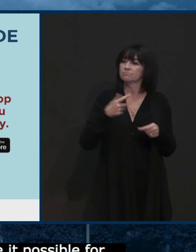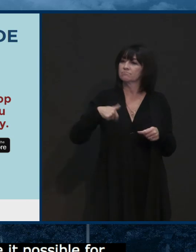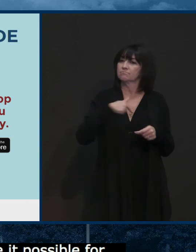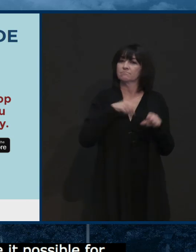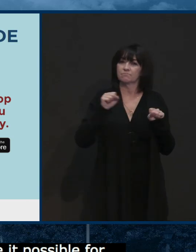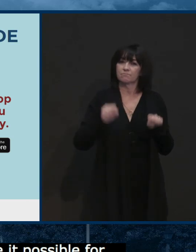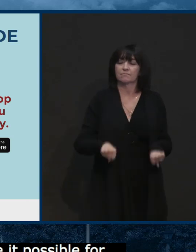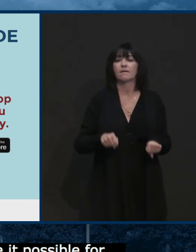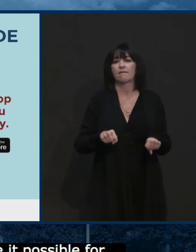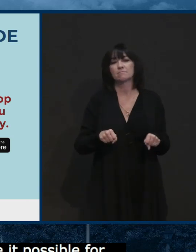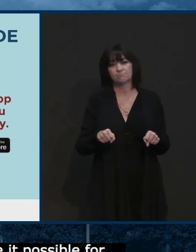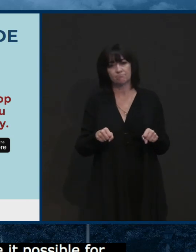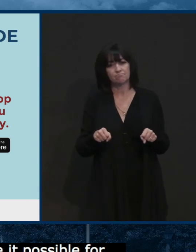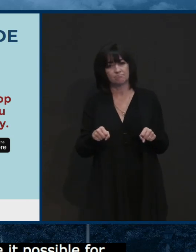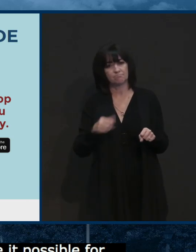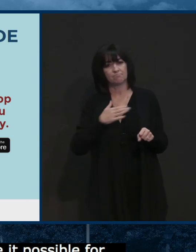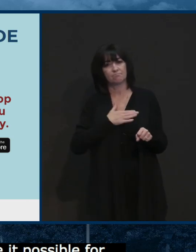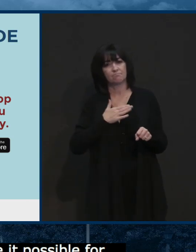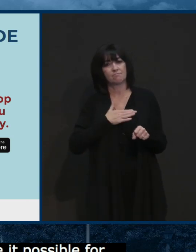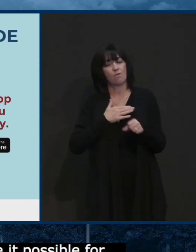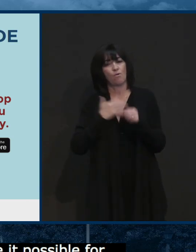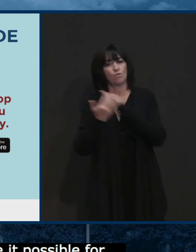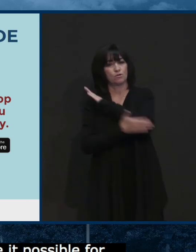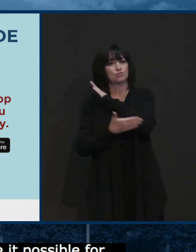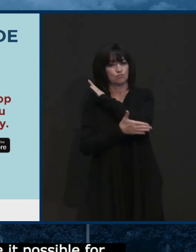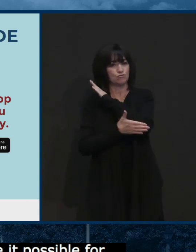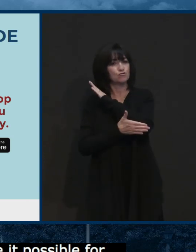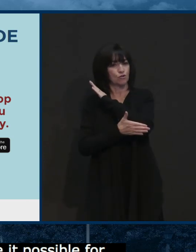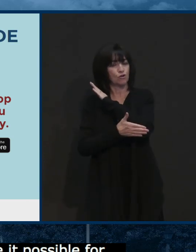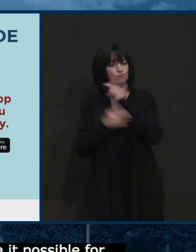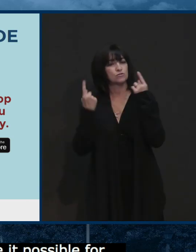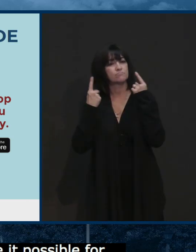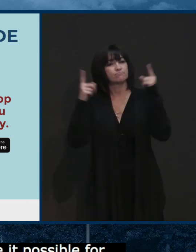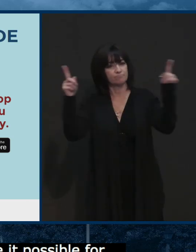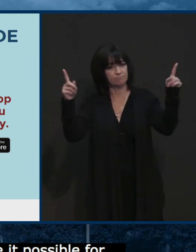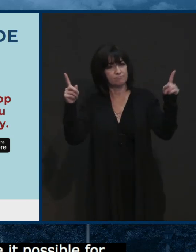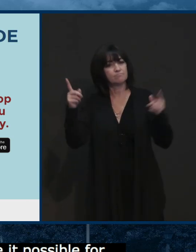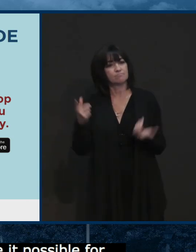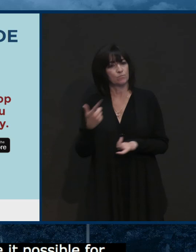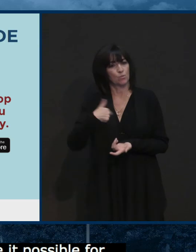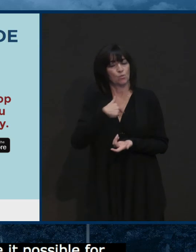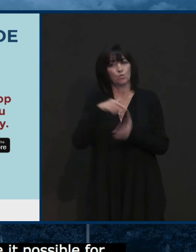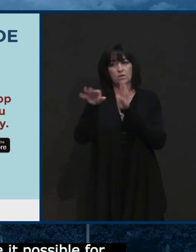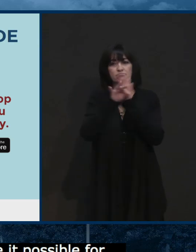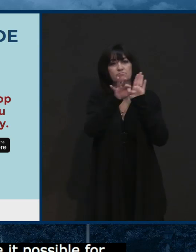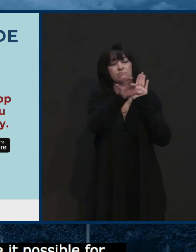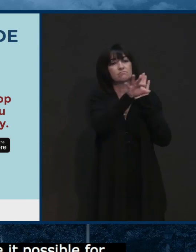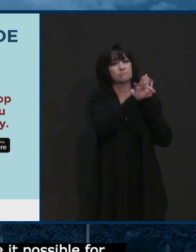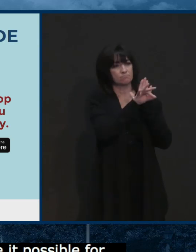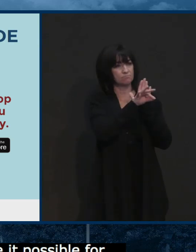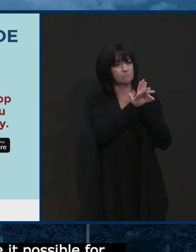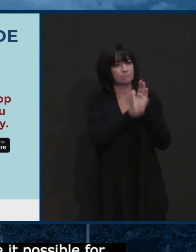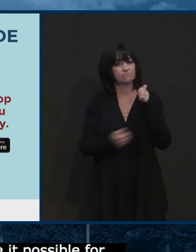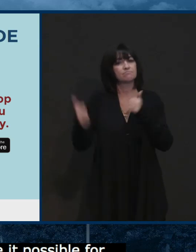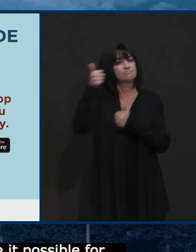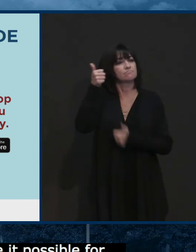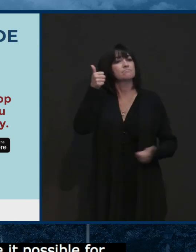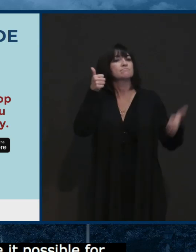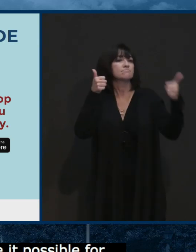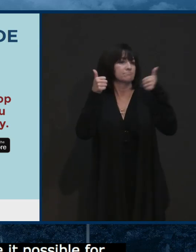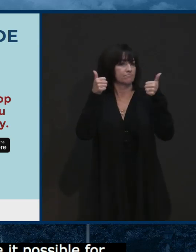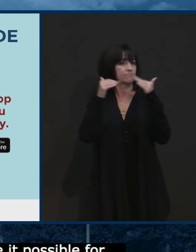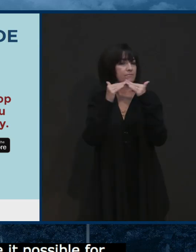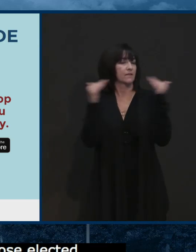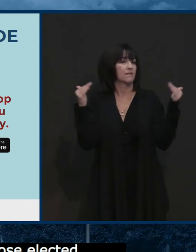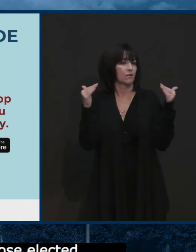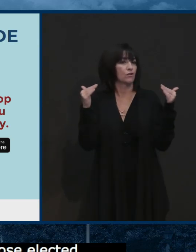today, in which we chose elected leaders at the national level and at the state level. And to that, I